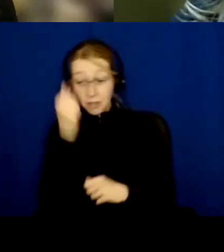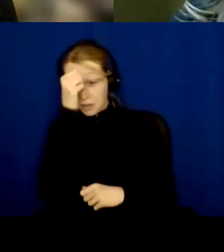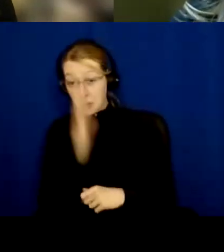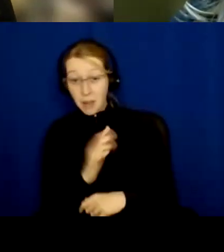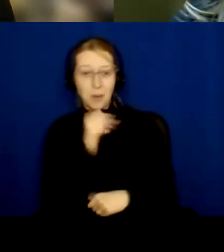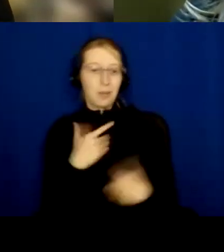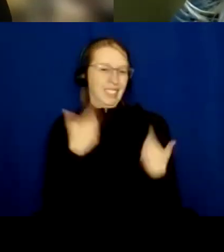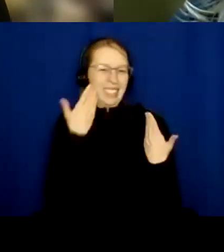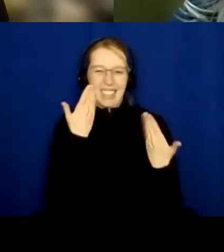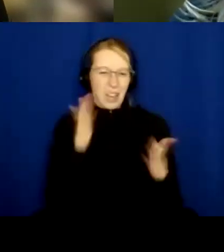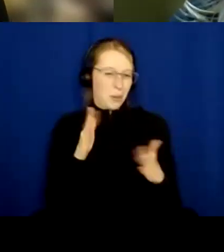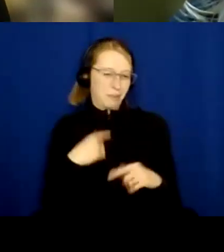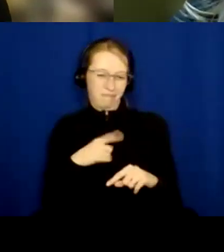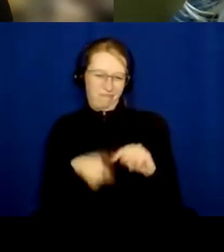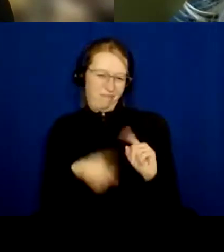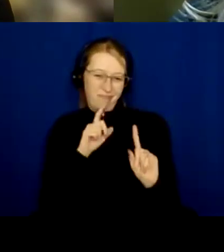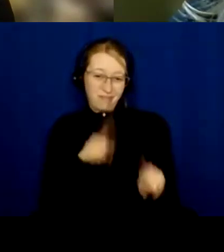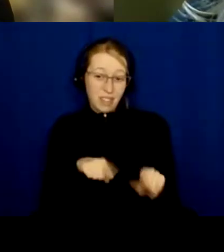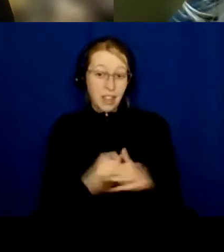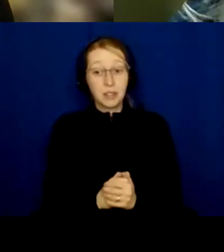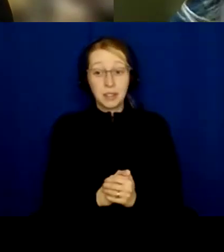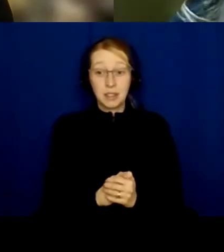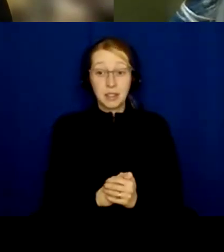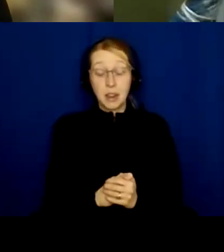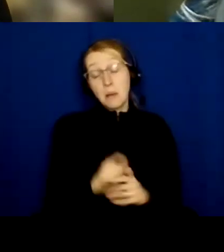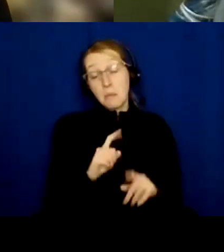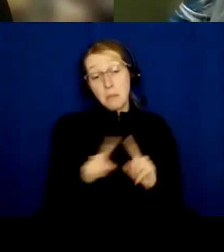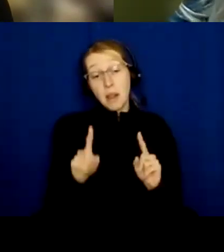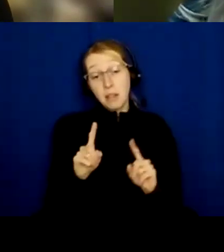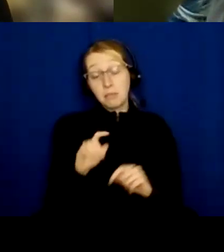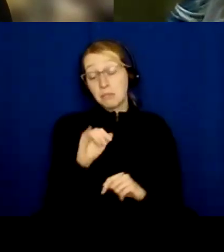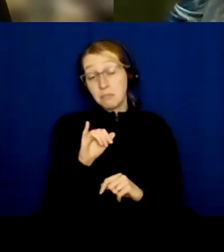there. But it's something yet to explore. I'm not quite sure if we'd find any of those